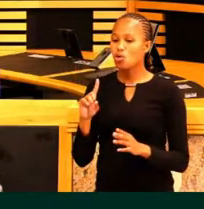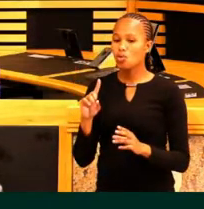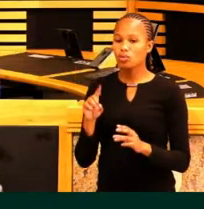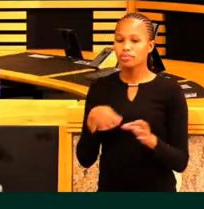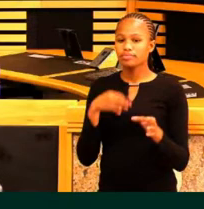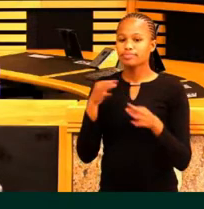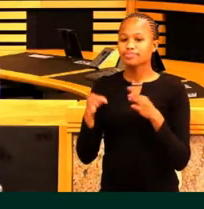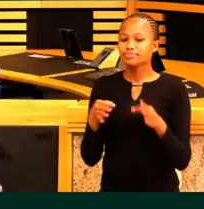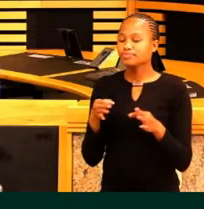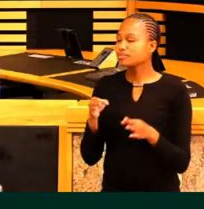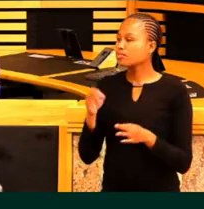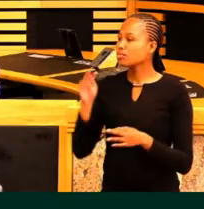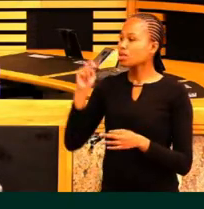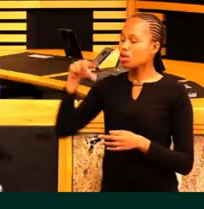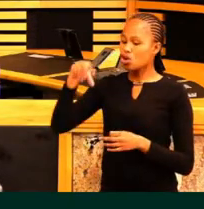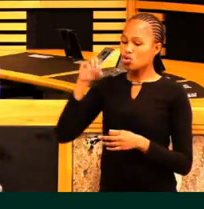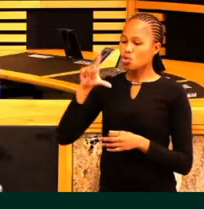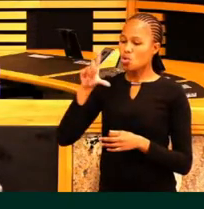isleni